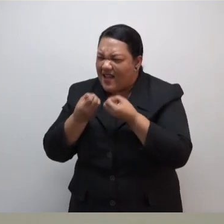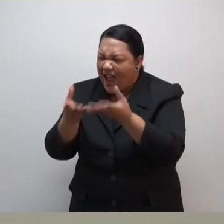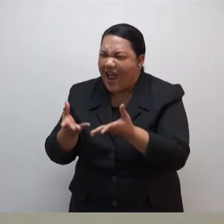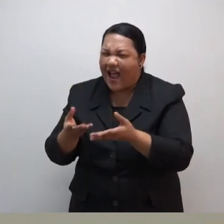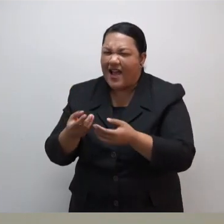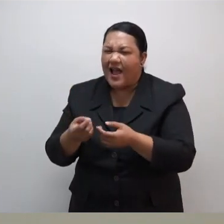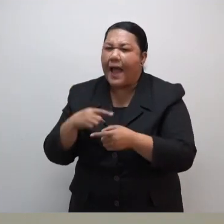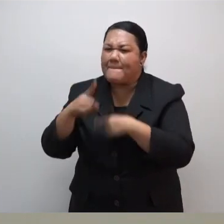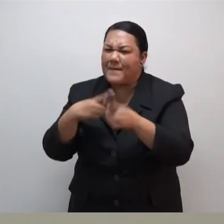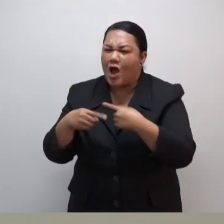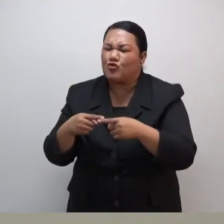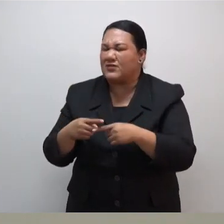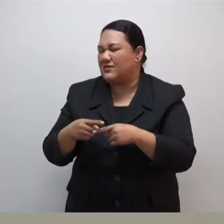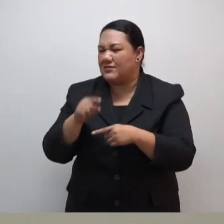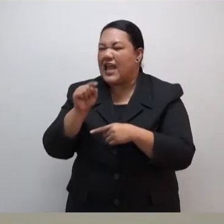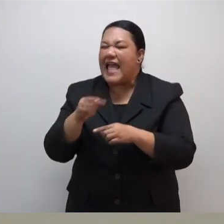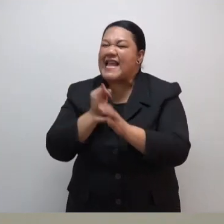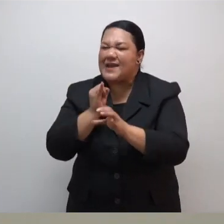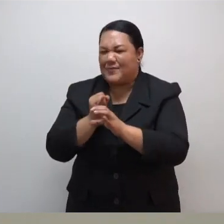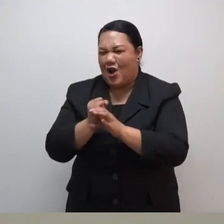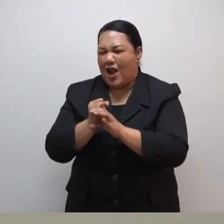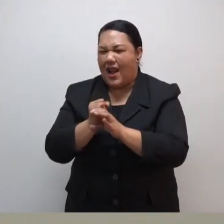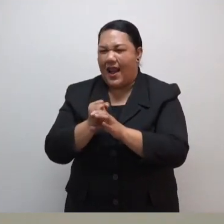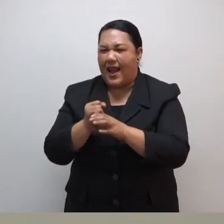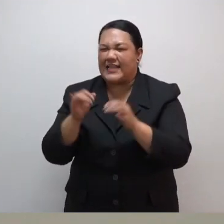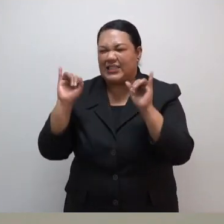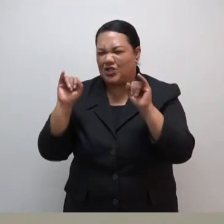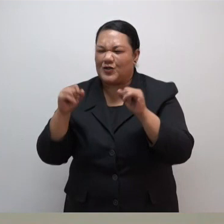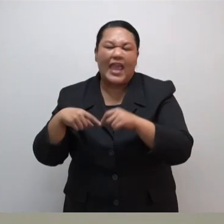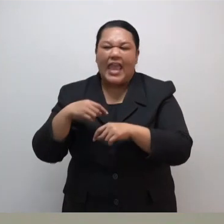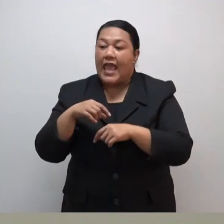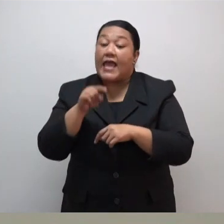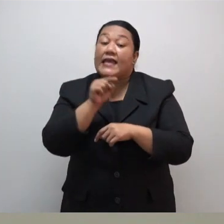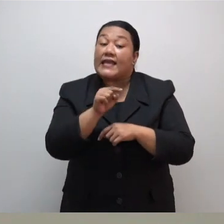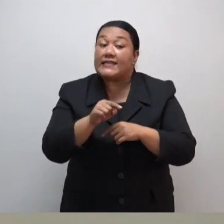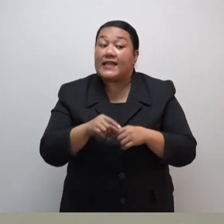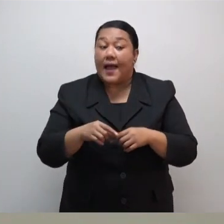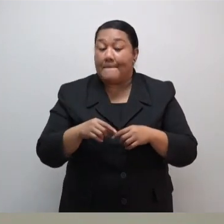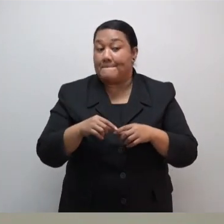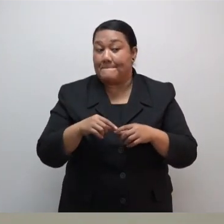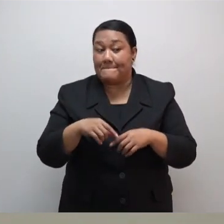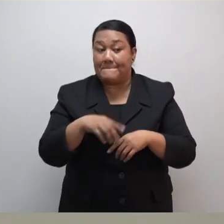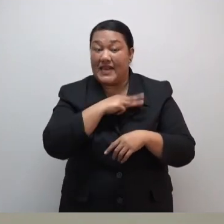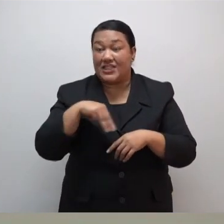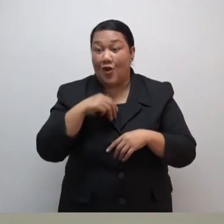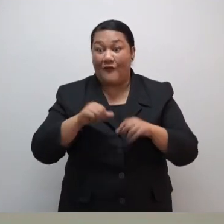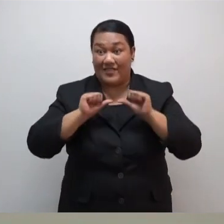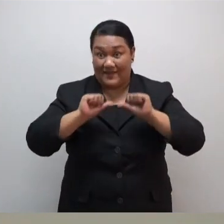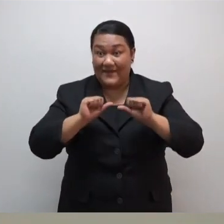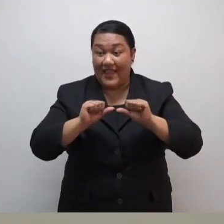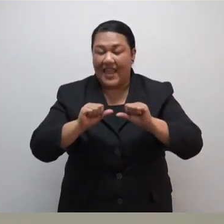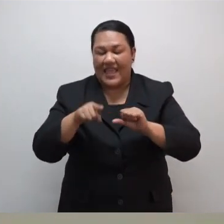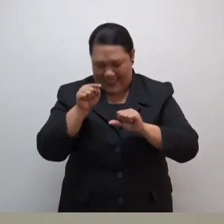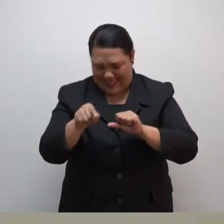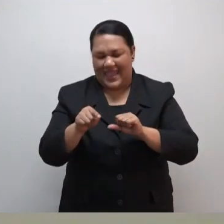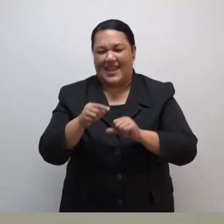The DPP is the prosecuting agency, including police. So it's like saying that I know that every person gets arrested,